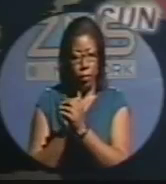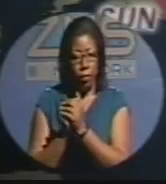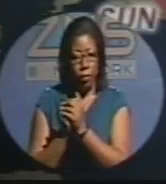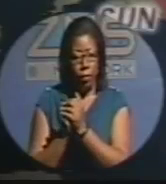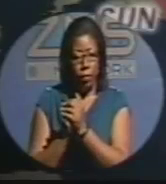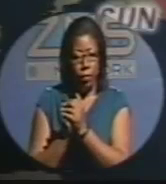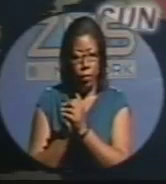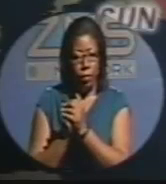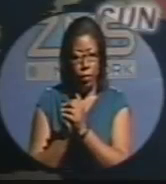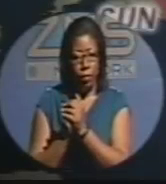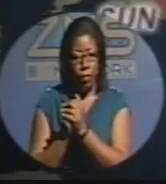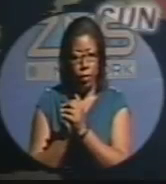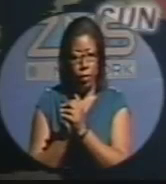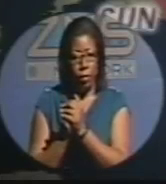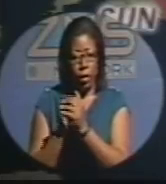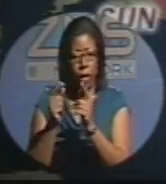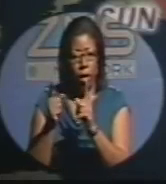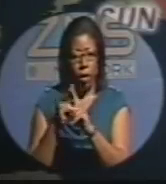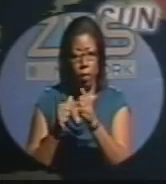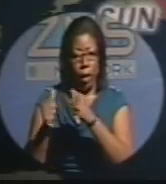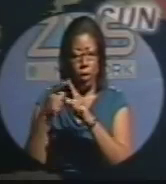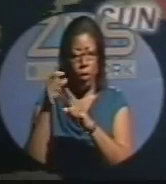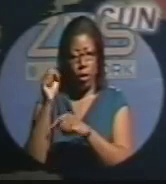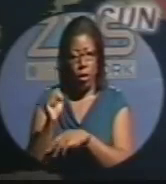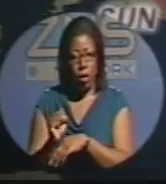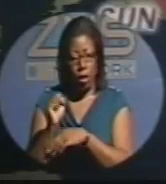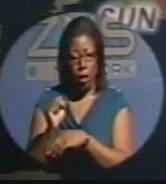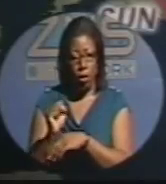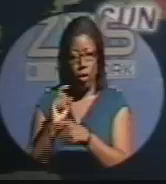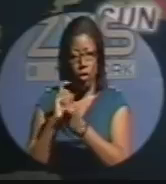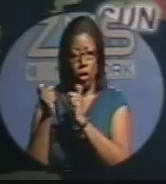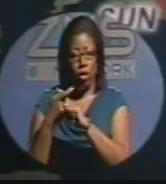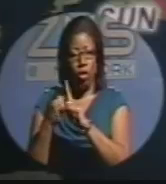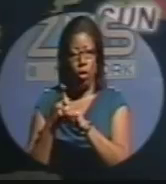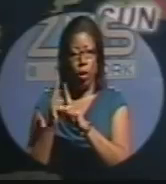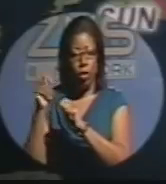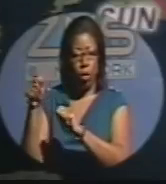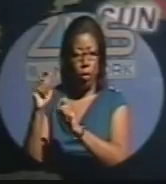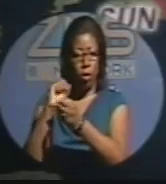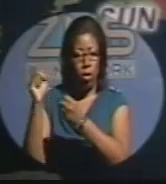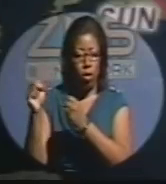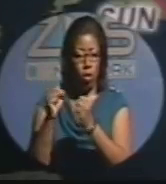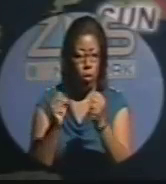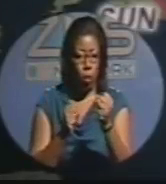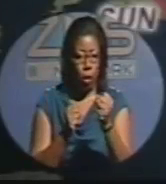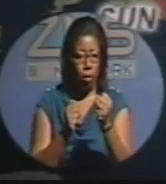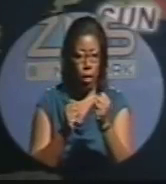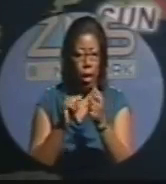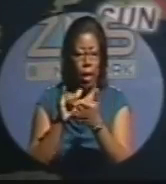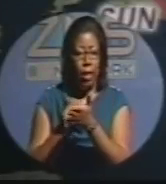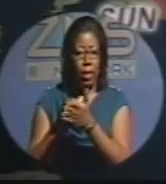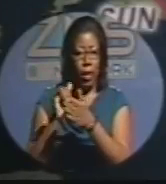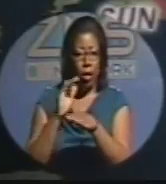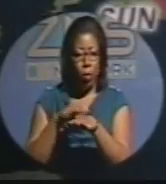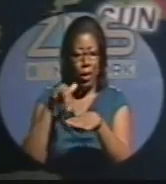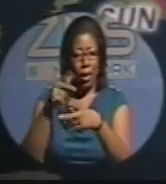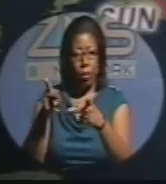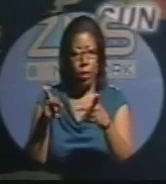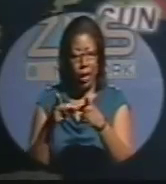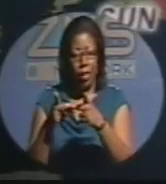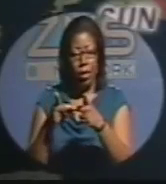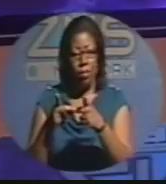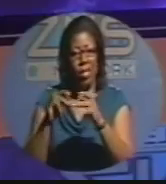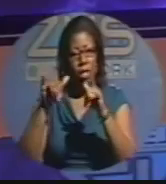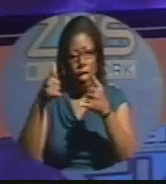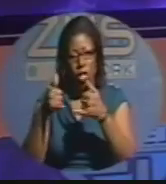track passing us to the south as a tropical storm, and that is what is shaping up right now, but that warning is in place just to be on the safe